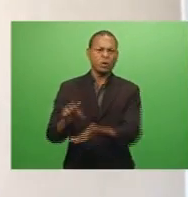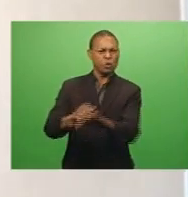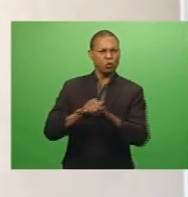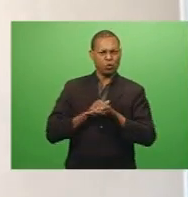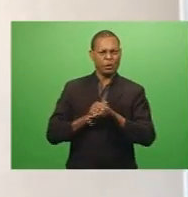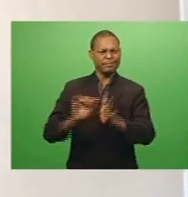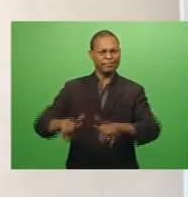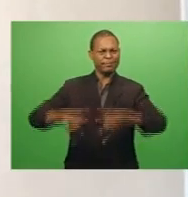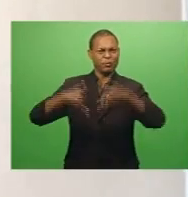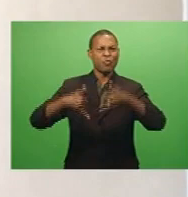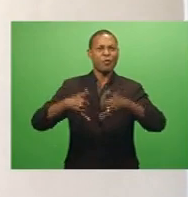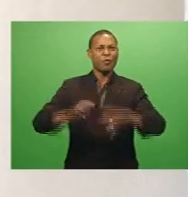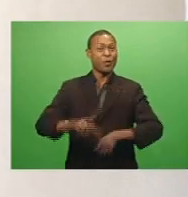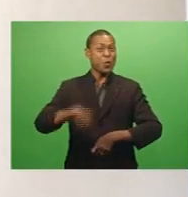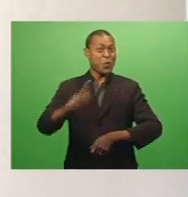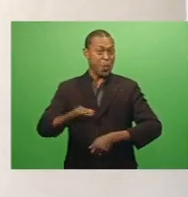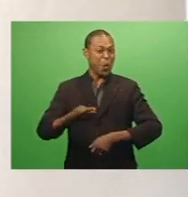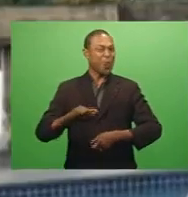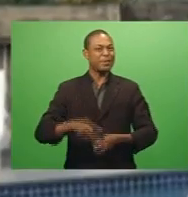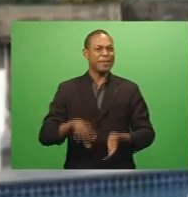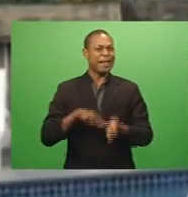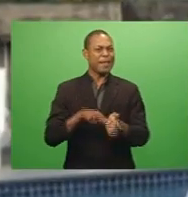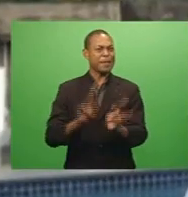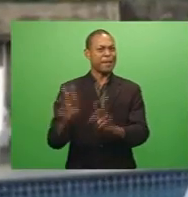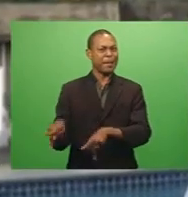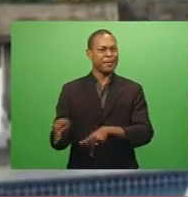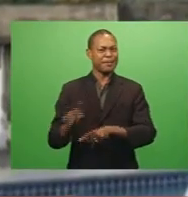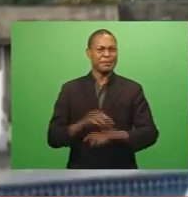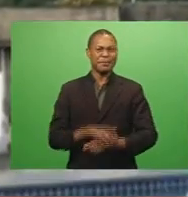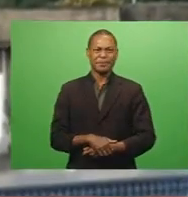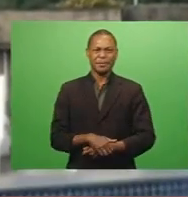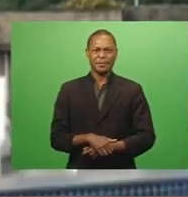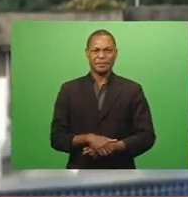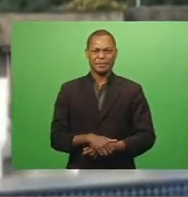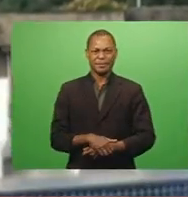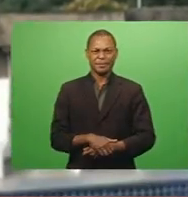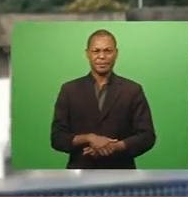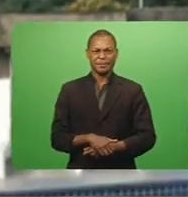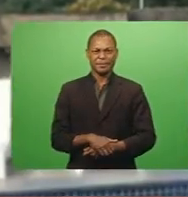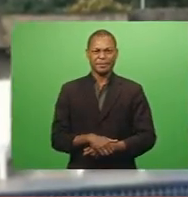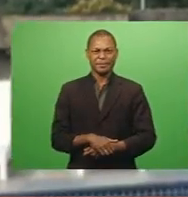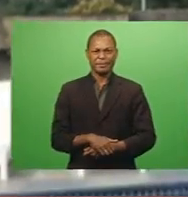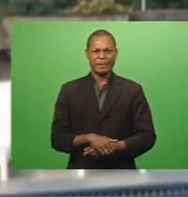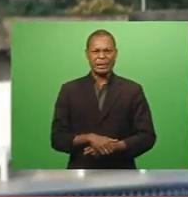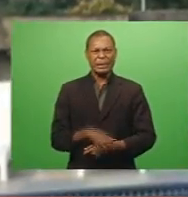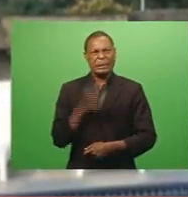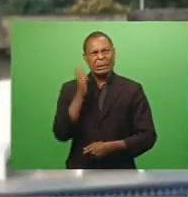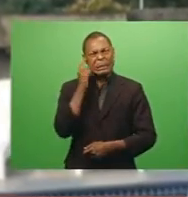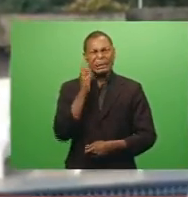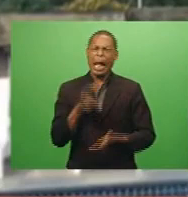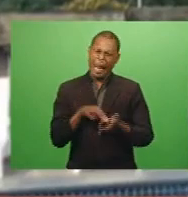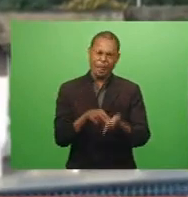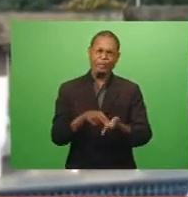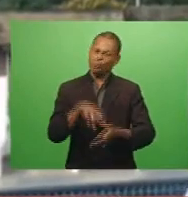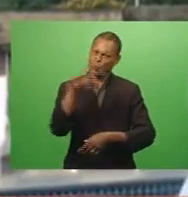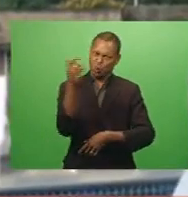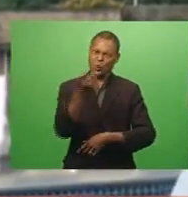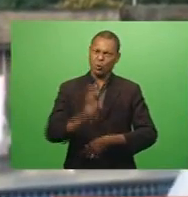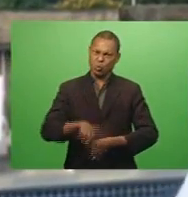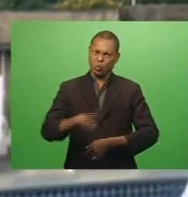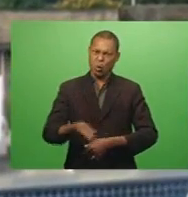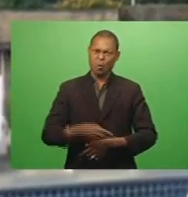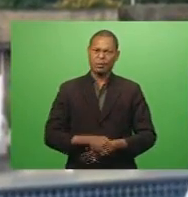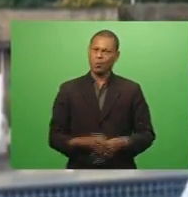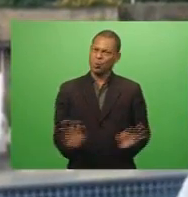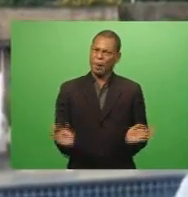Trophy tomorrow at Prince Charles Park. I think Nandi will win tomorrow because they play in their